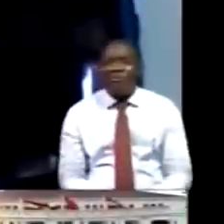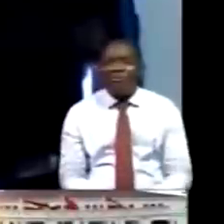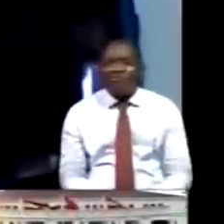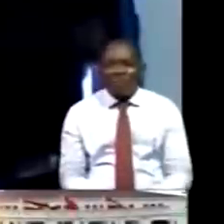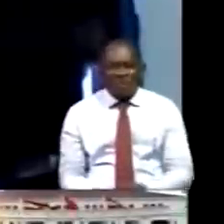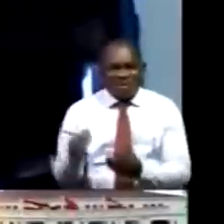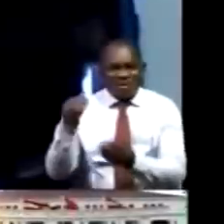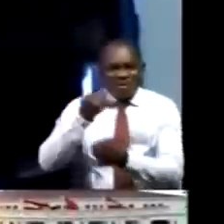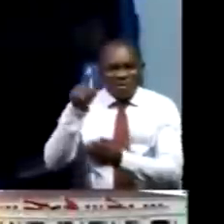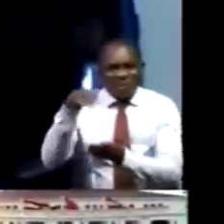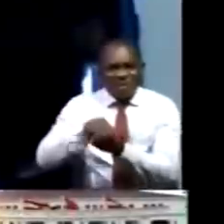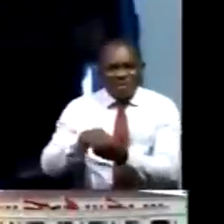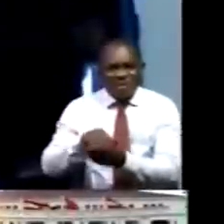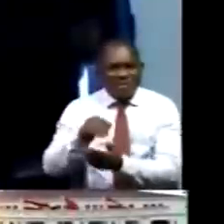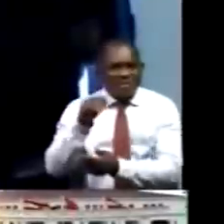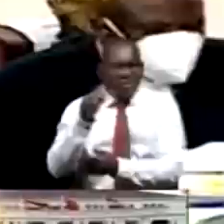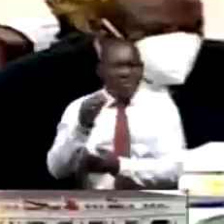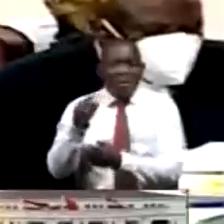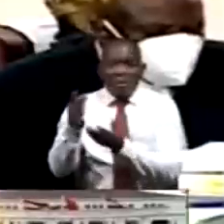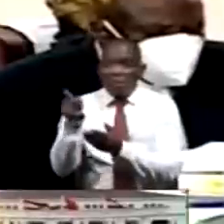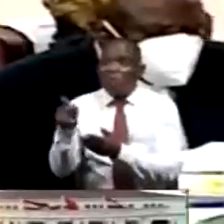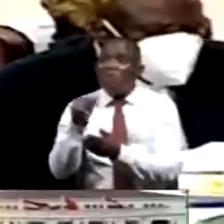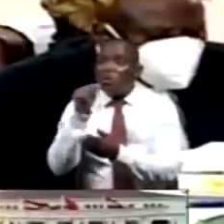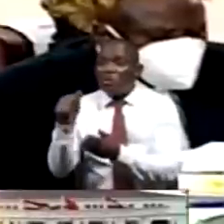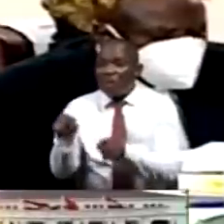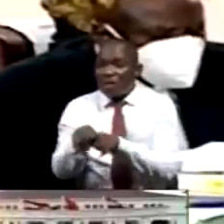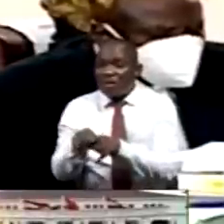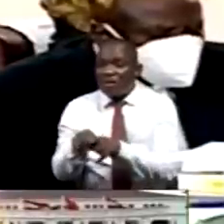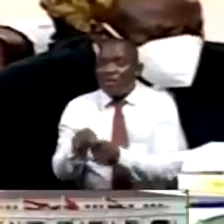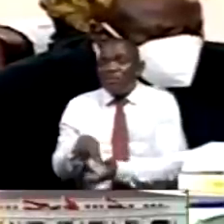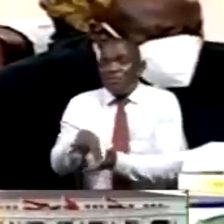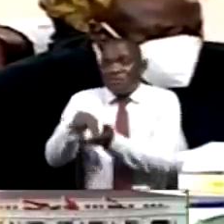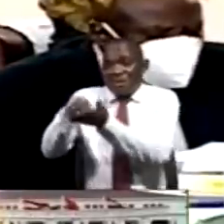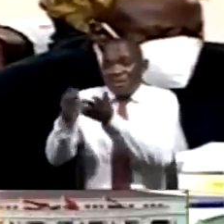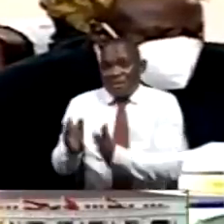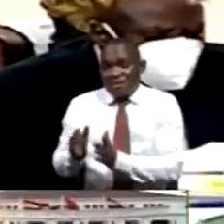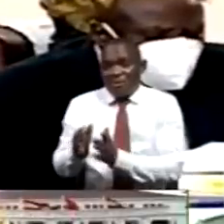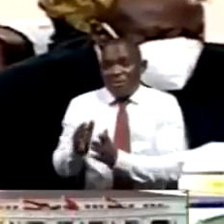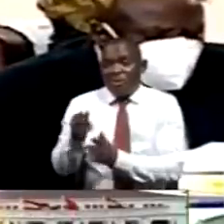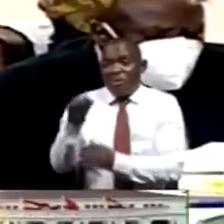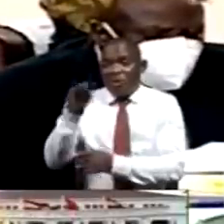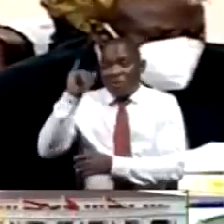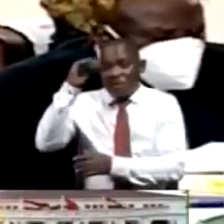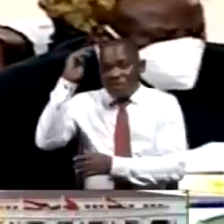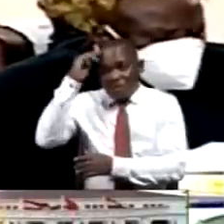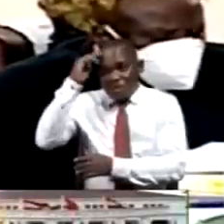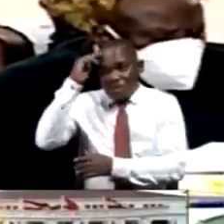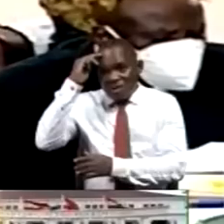Can you repeat that question again? Should you not, as a representative of the candidate in the strong